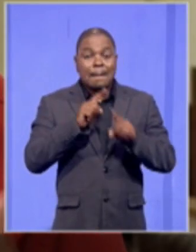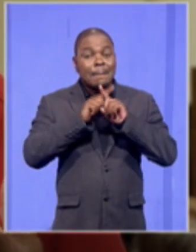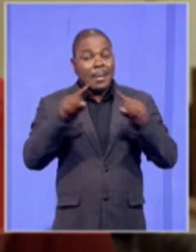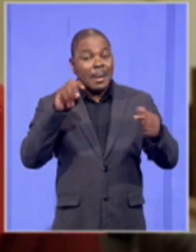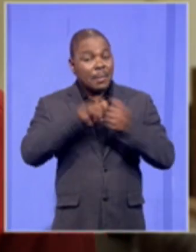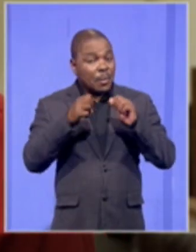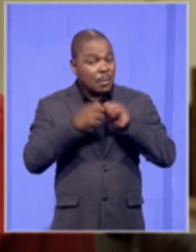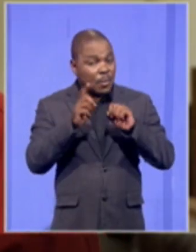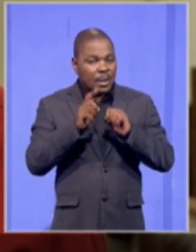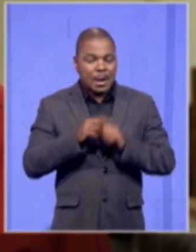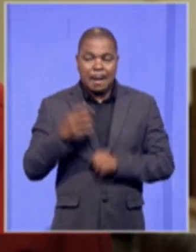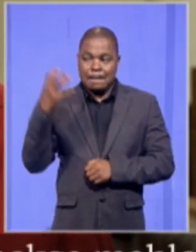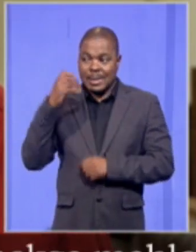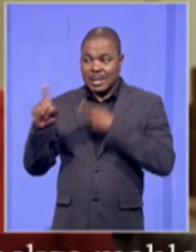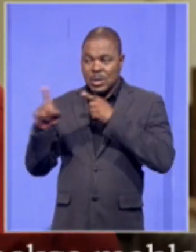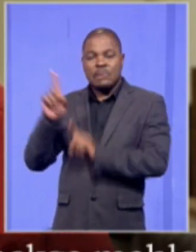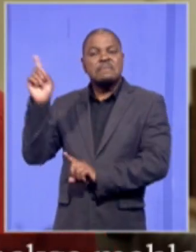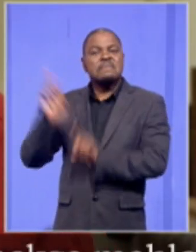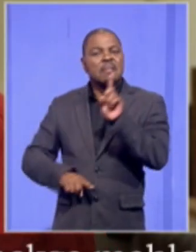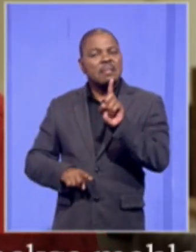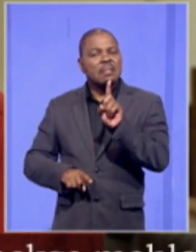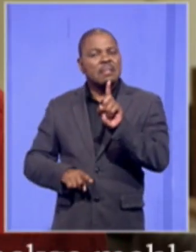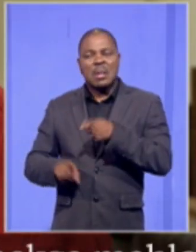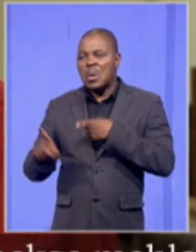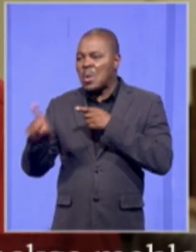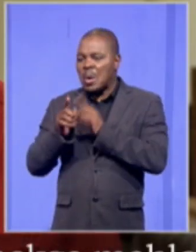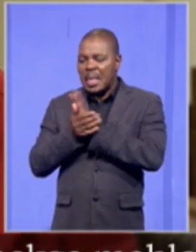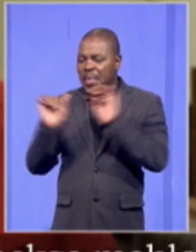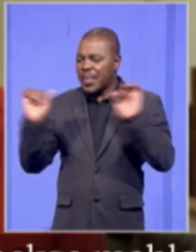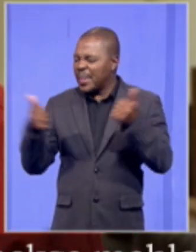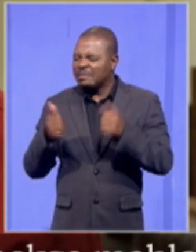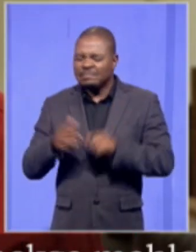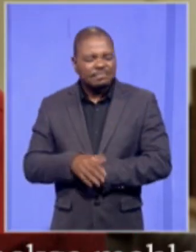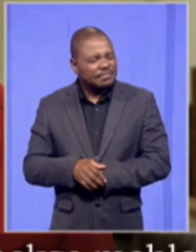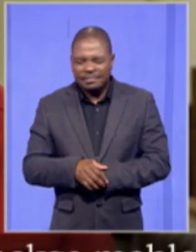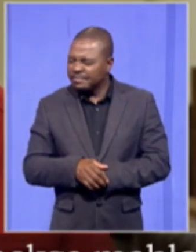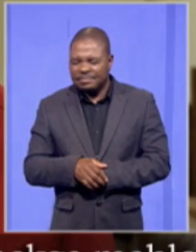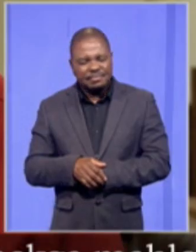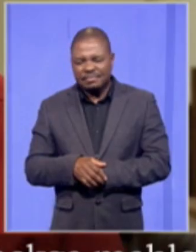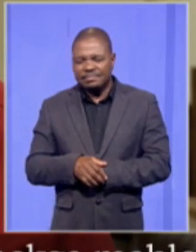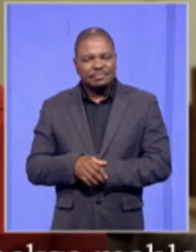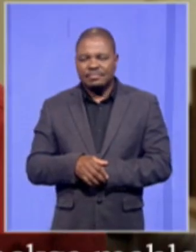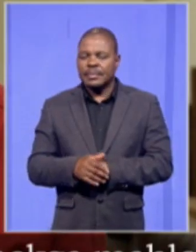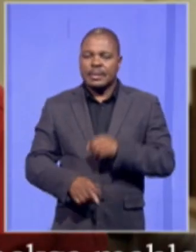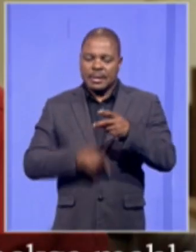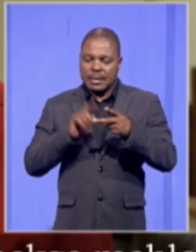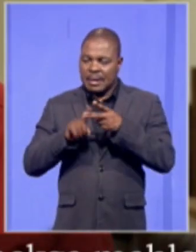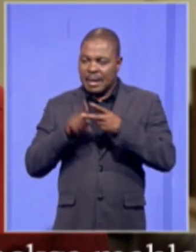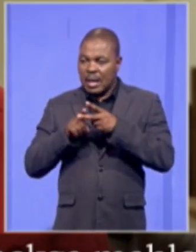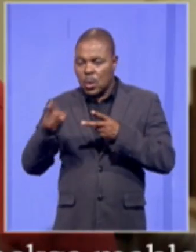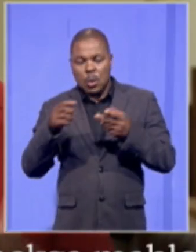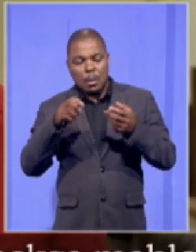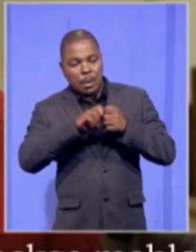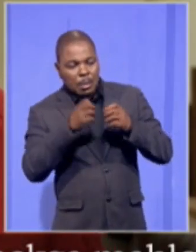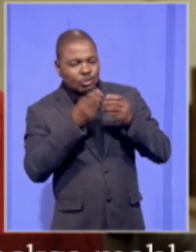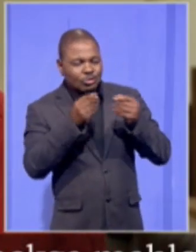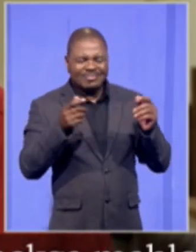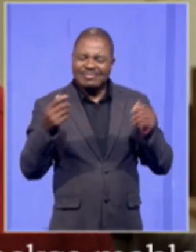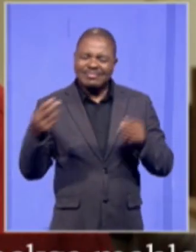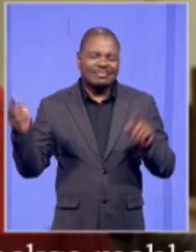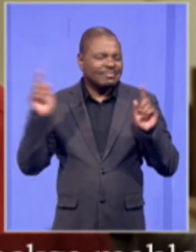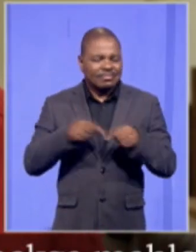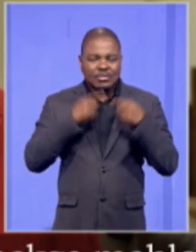minister has failed to do that. She is incompetent. She's unable to deal with these issues. That's why she lied